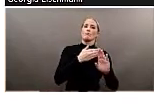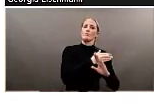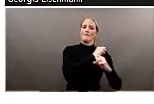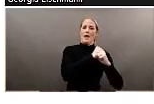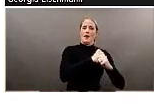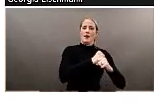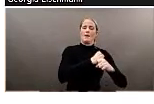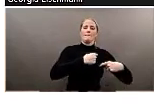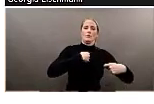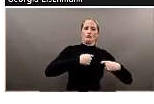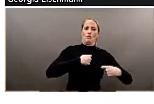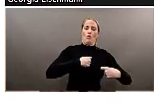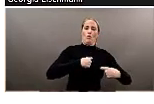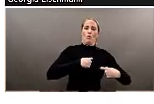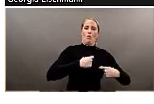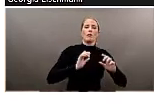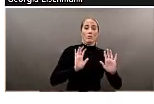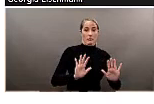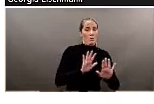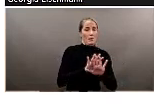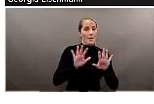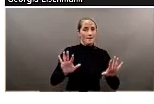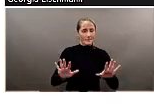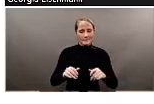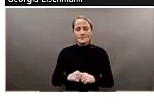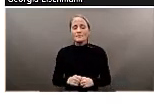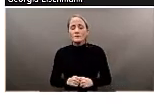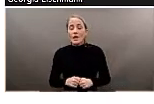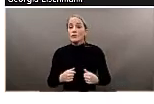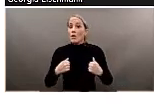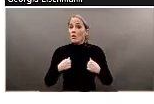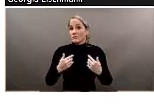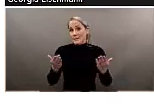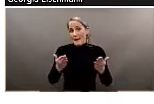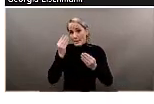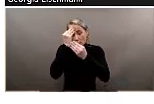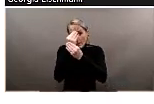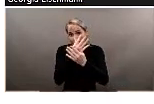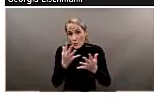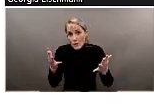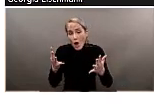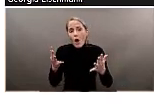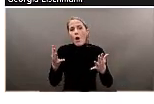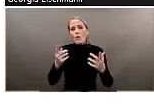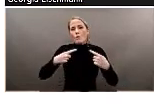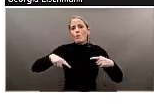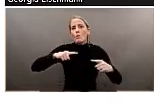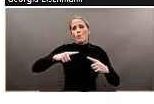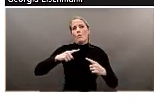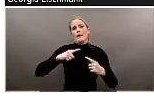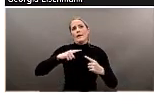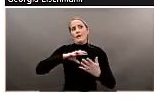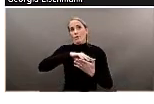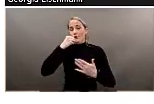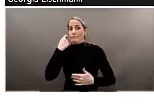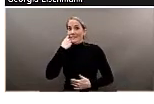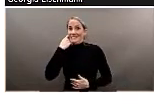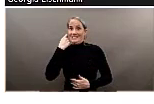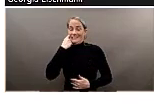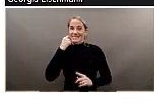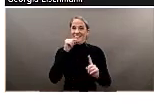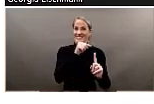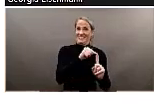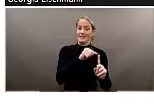prevent those acute symptoms. So I just wanted everybody to be aware that there was, what we learned very recently is that